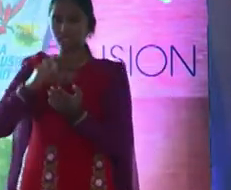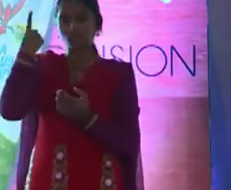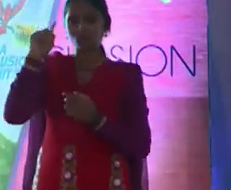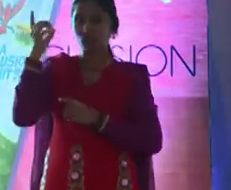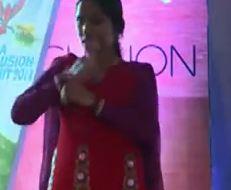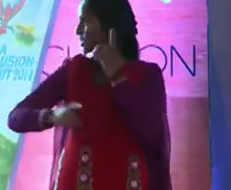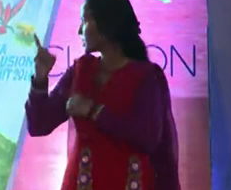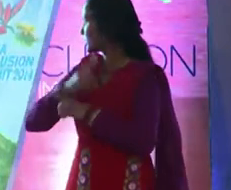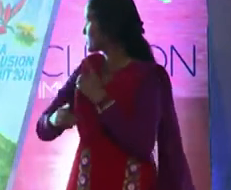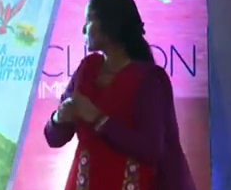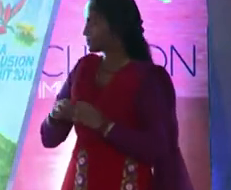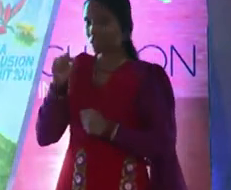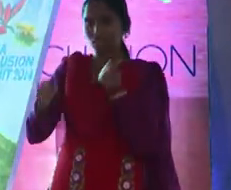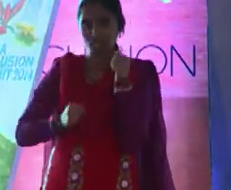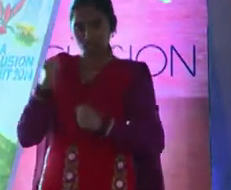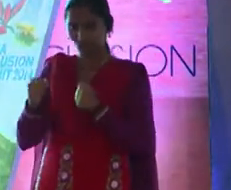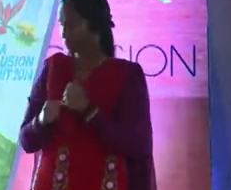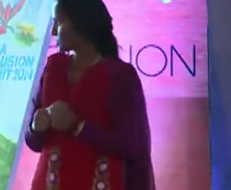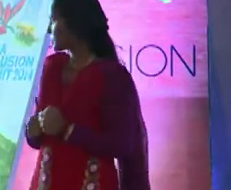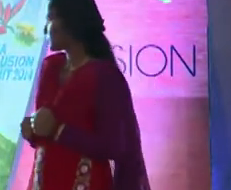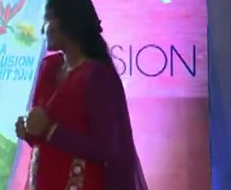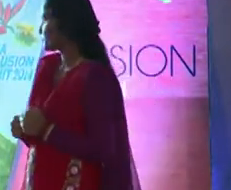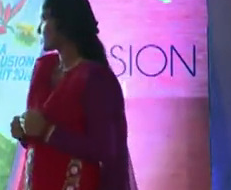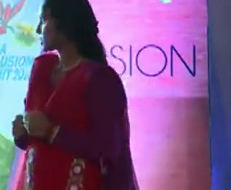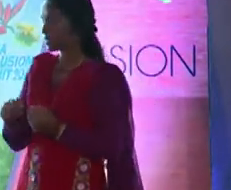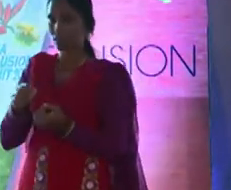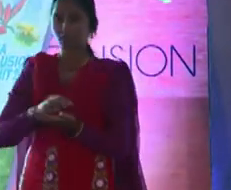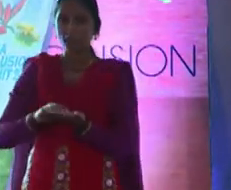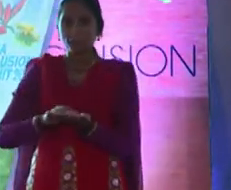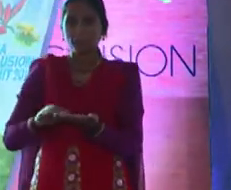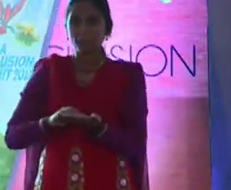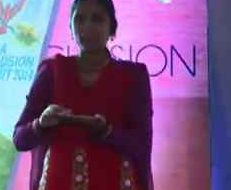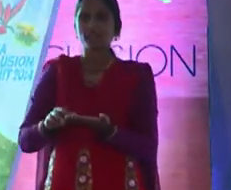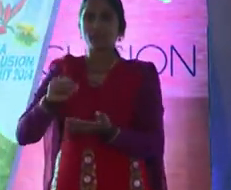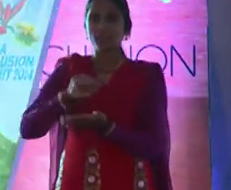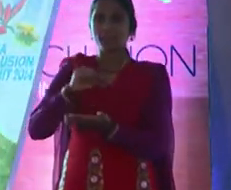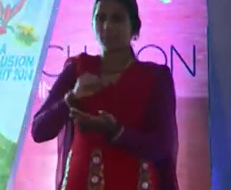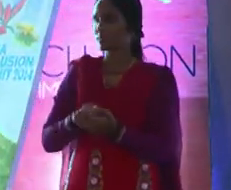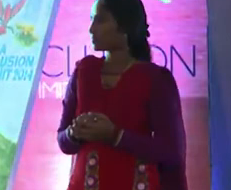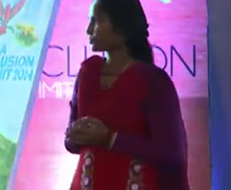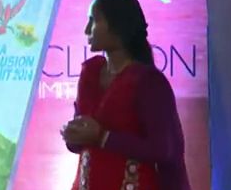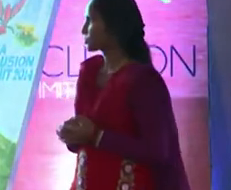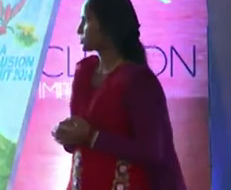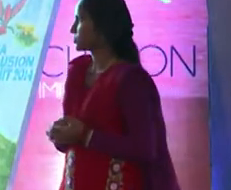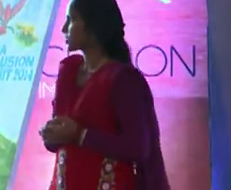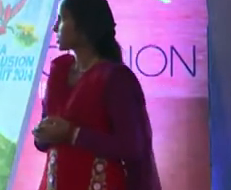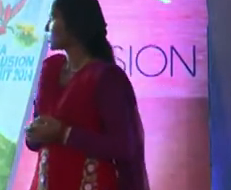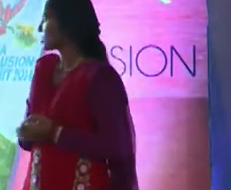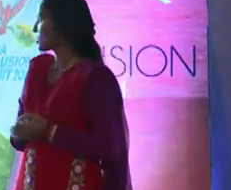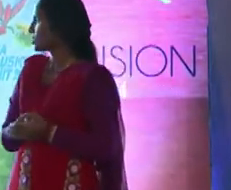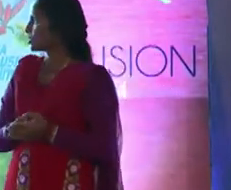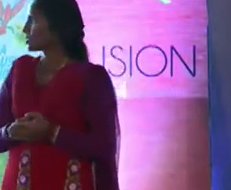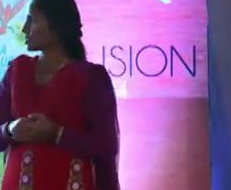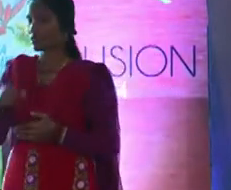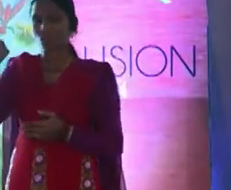and the Institute for Center for Disability Sports, and Braille Presses. For the Braille Presses, we have already